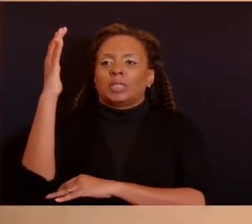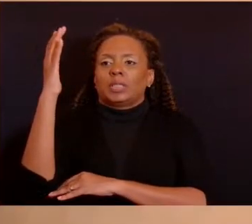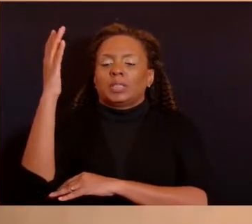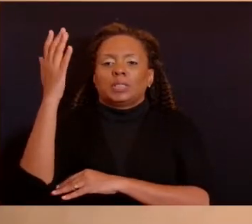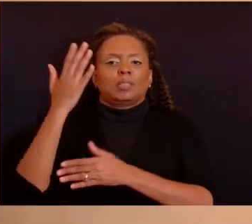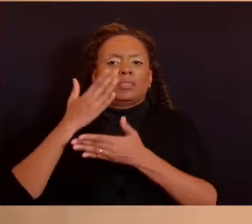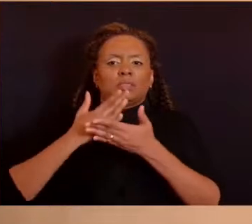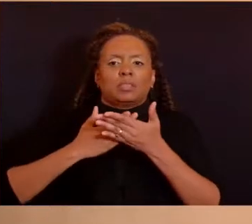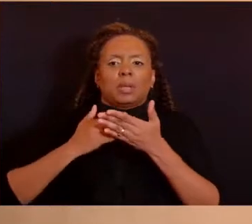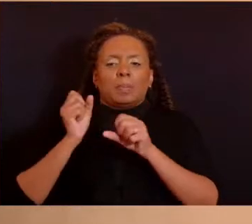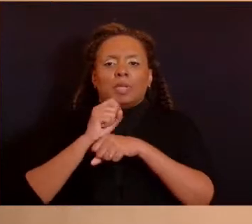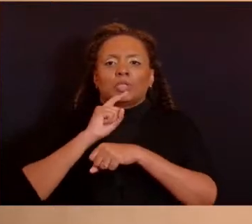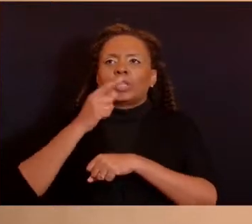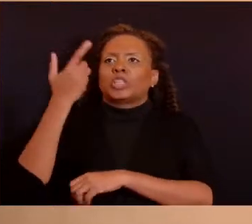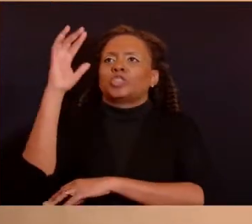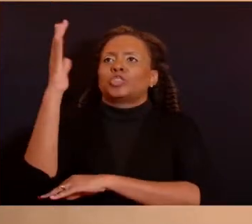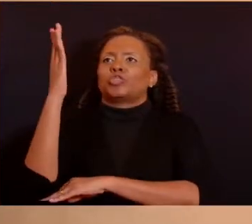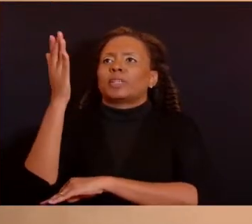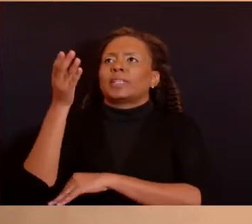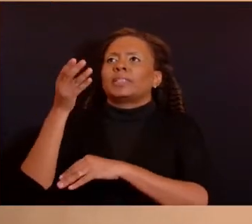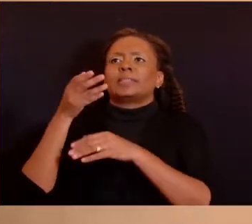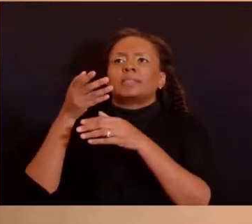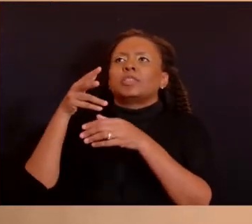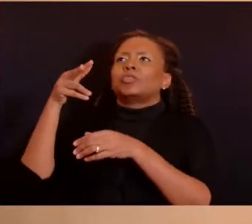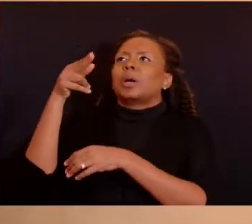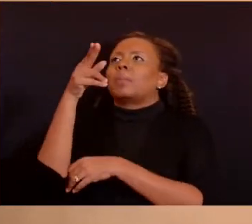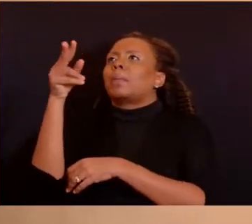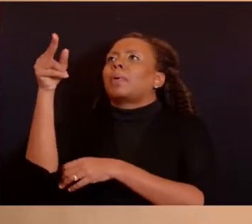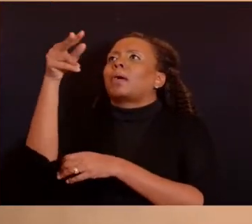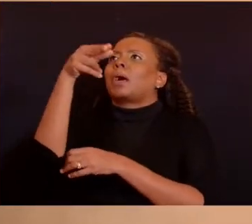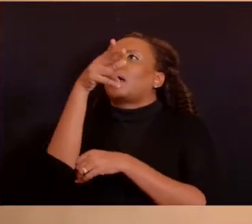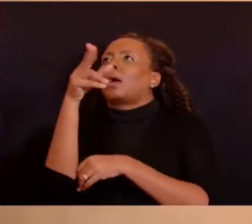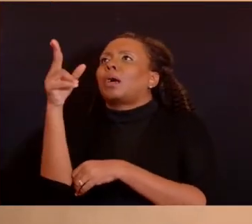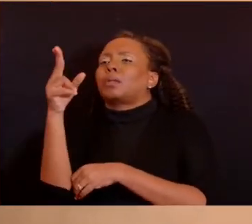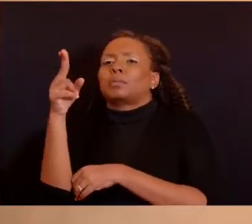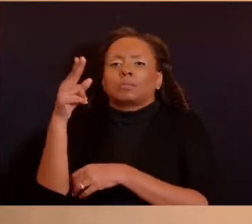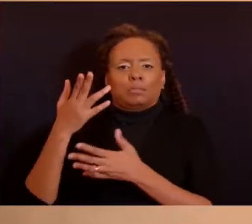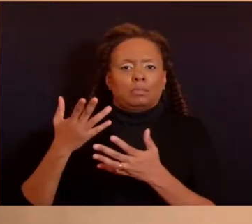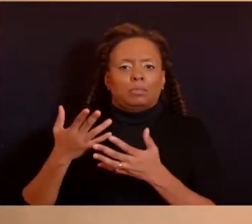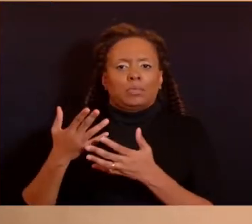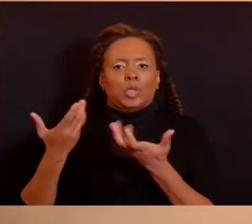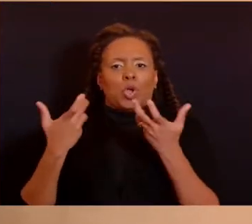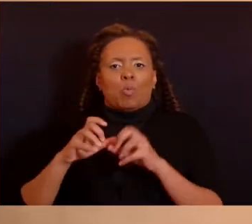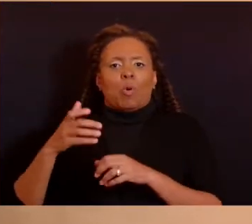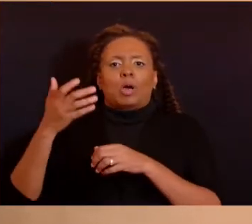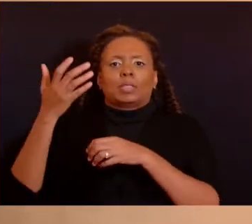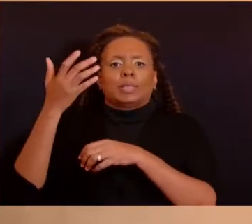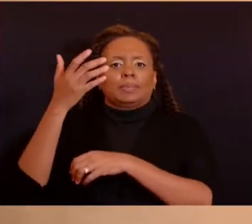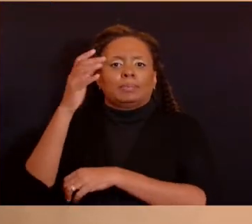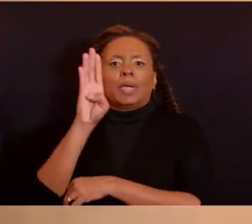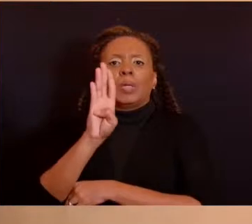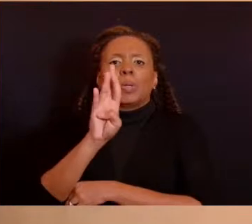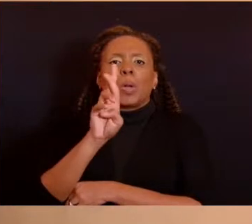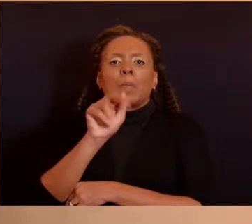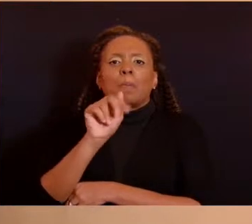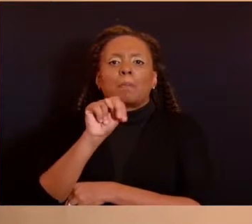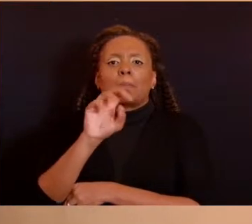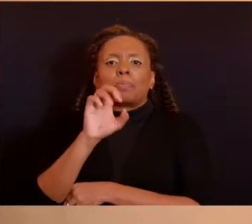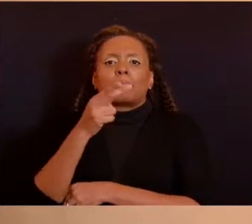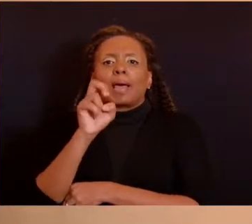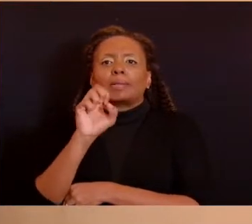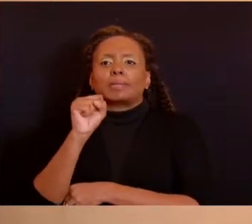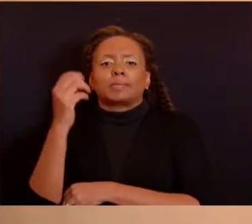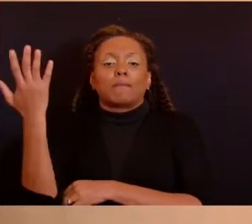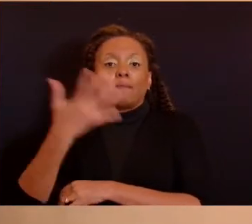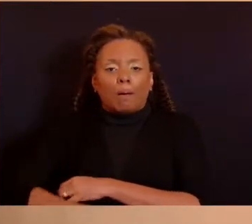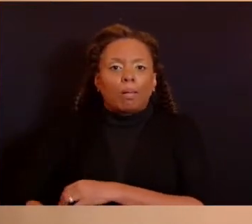Thank you. Just for the benefit of all Barbadians, the Ministry of Transport, Works and Water Resources, along with the Ministry of